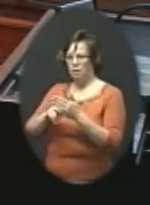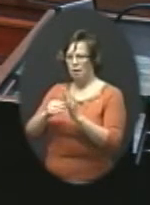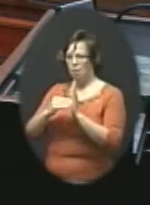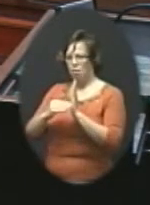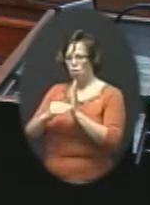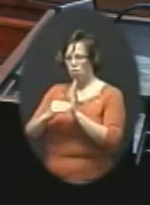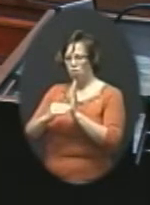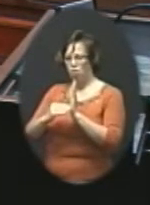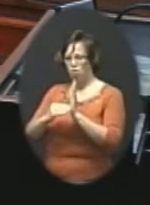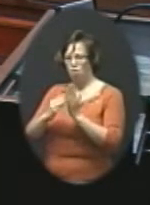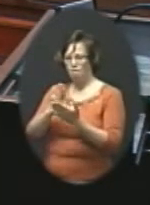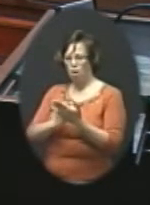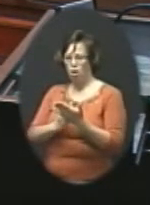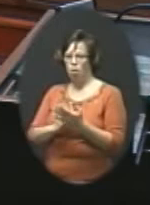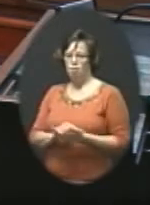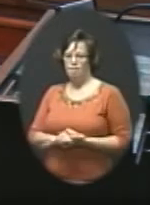total?